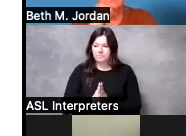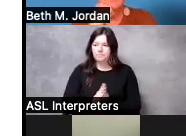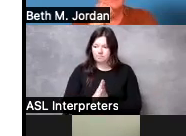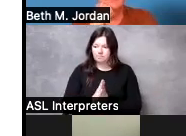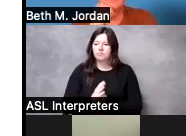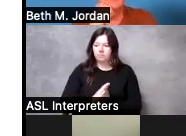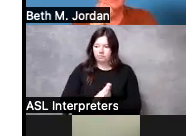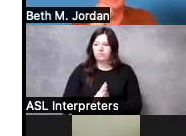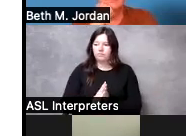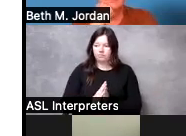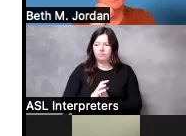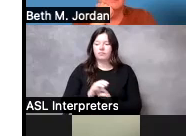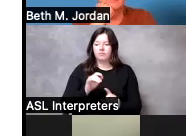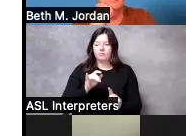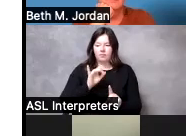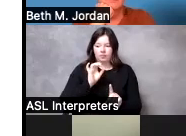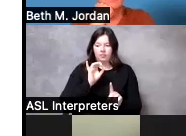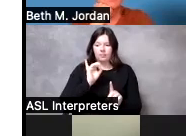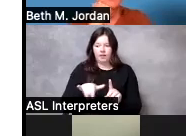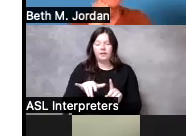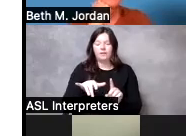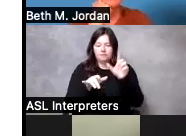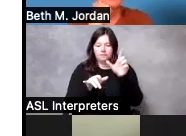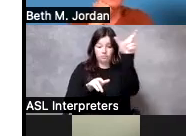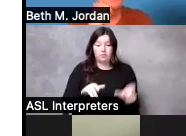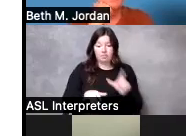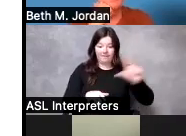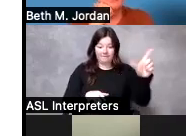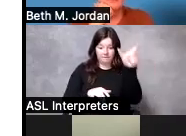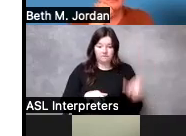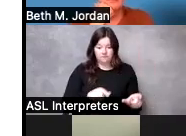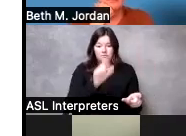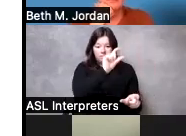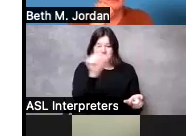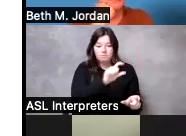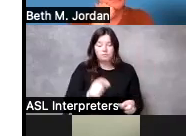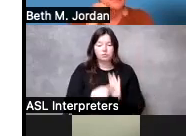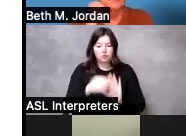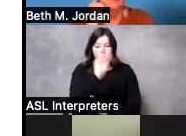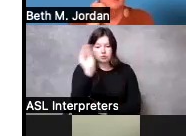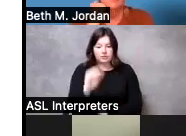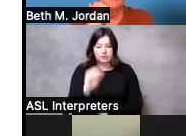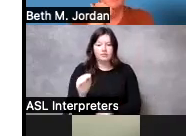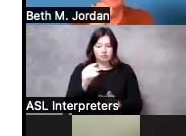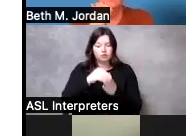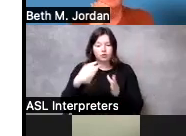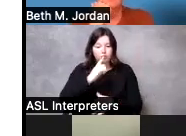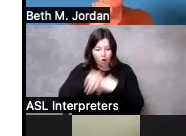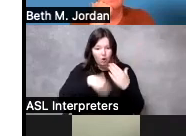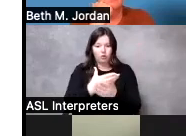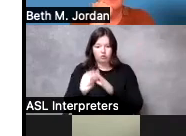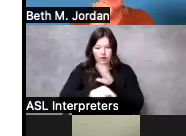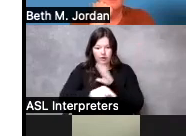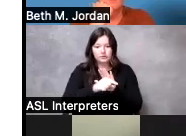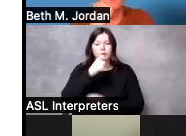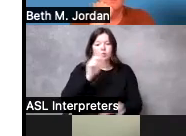well-being and substance use. The bar graph on the left shows the percentage of students in all grades participating in the survey reporting that